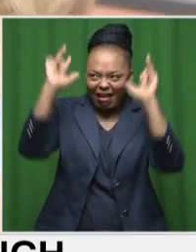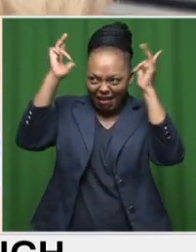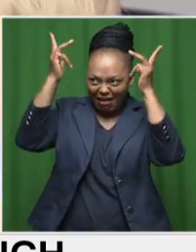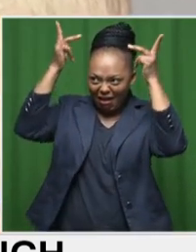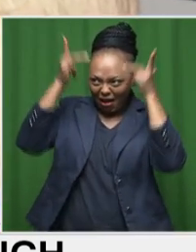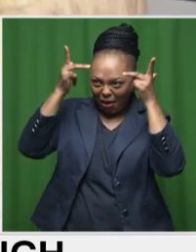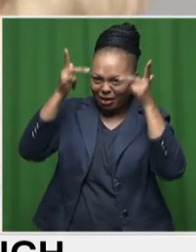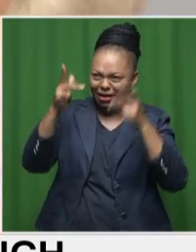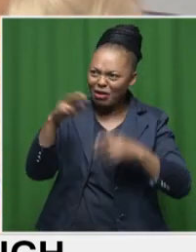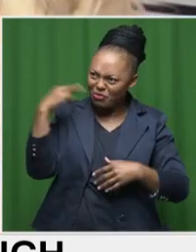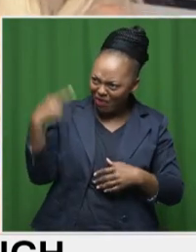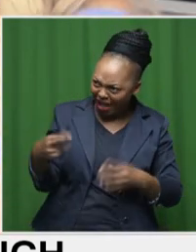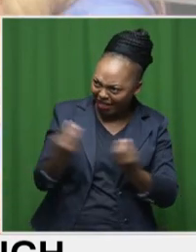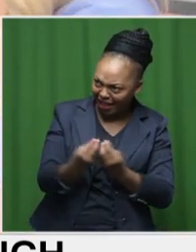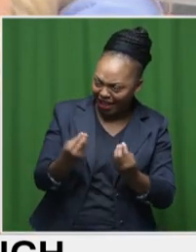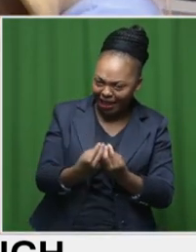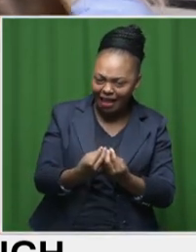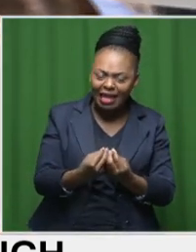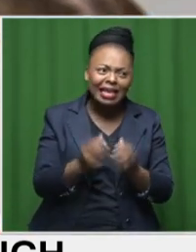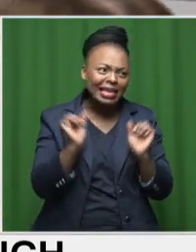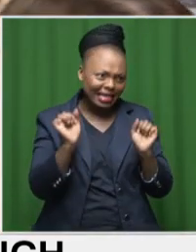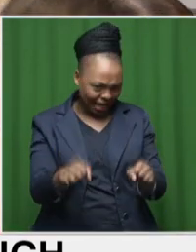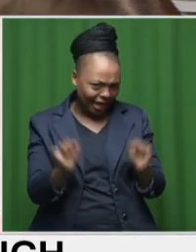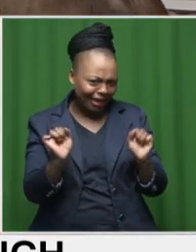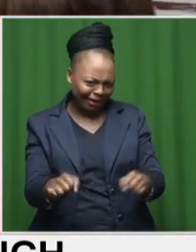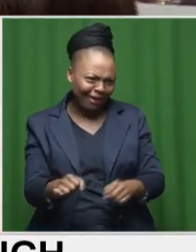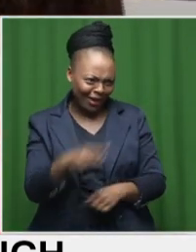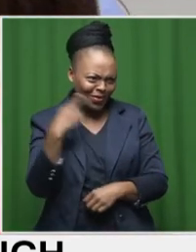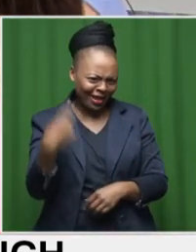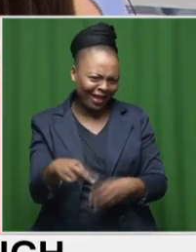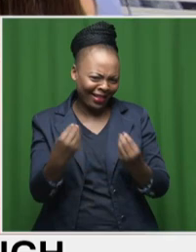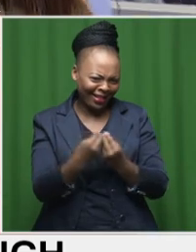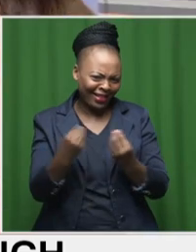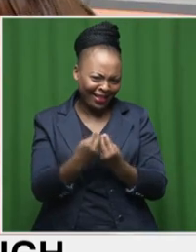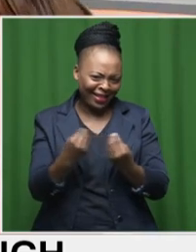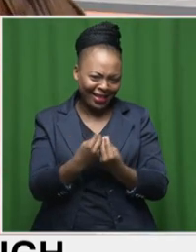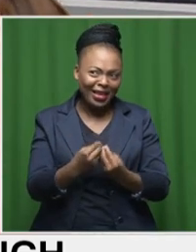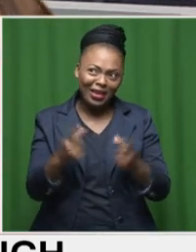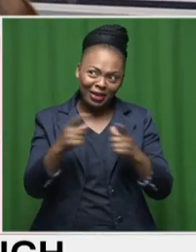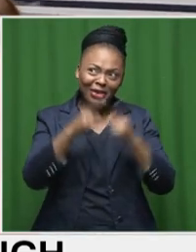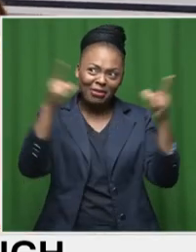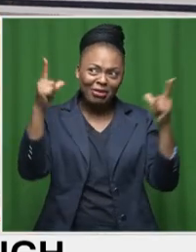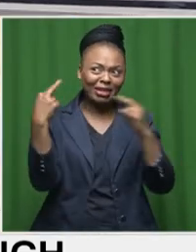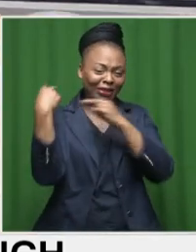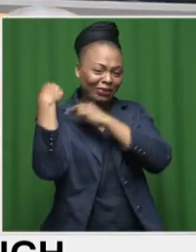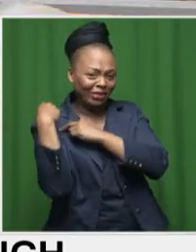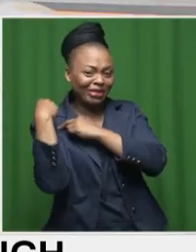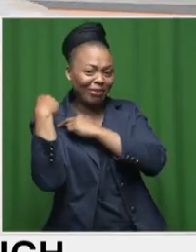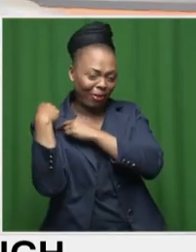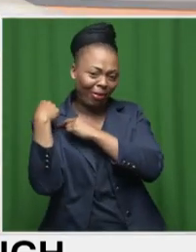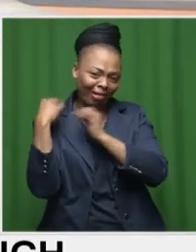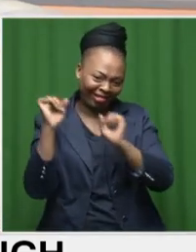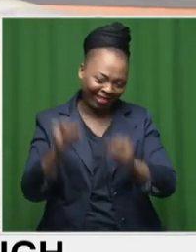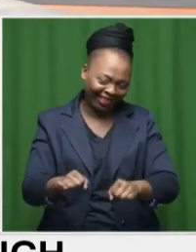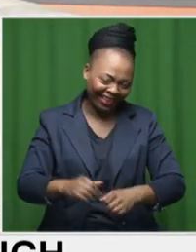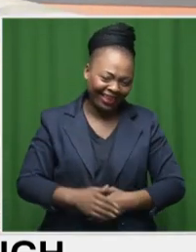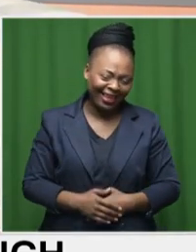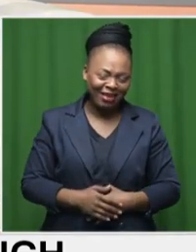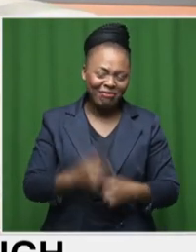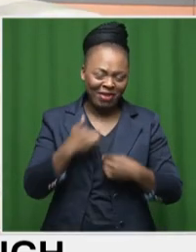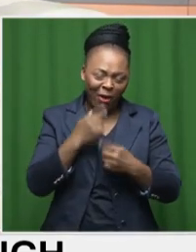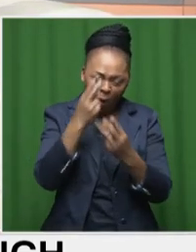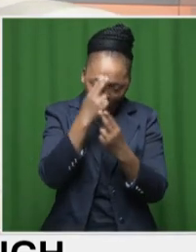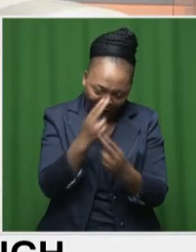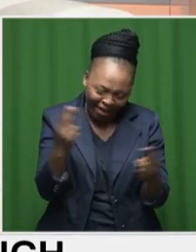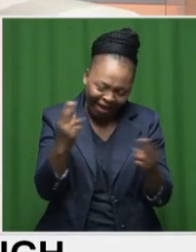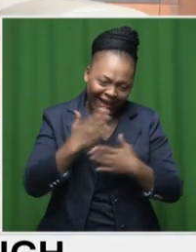real deal. That's the real deal. It is a real deal. It's a huge responsibility to wear that, and imagine a huge honor. but I tell you